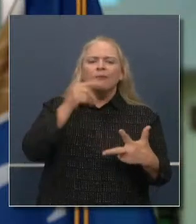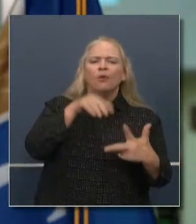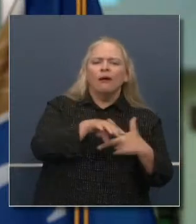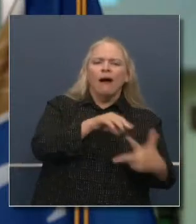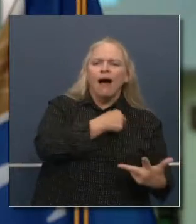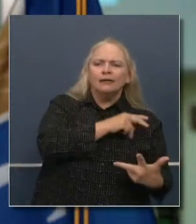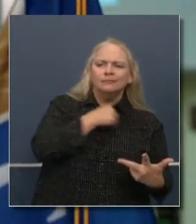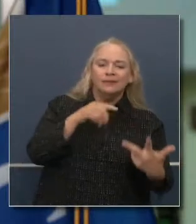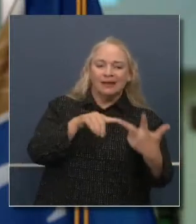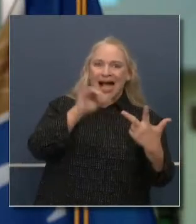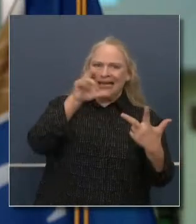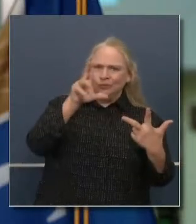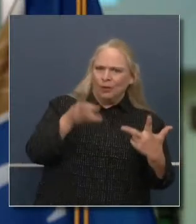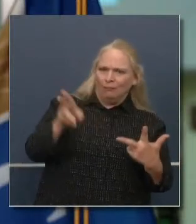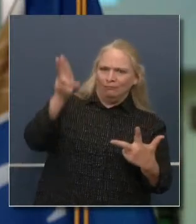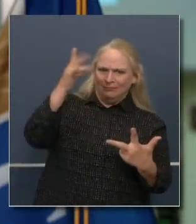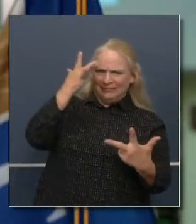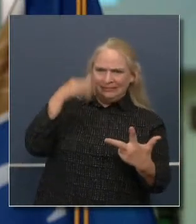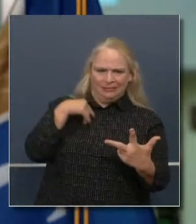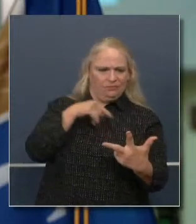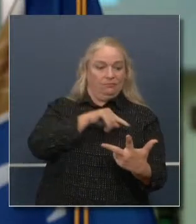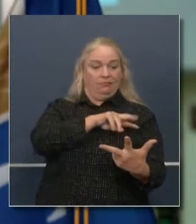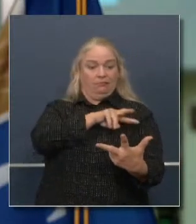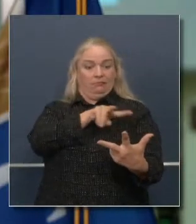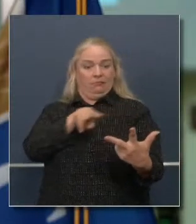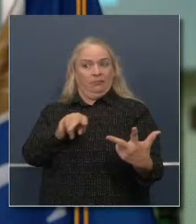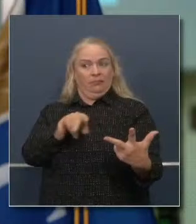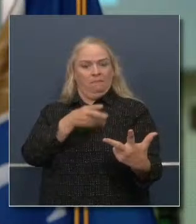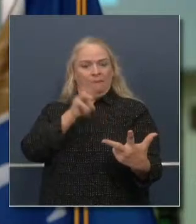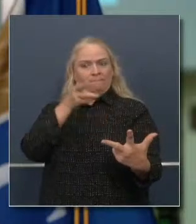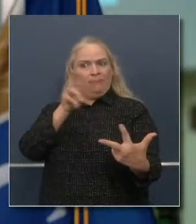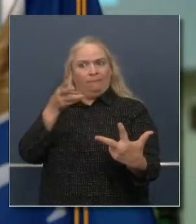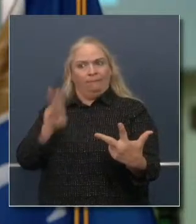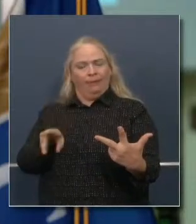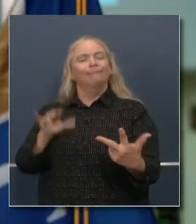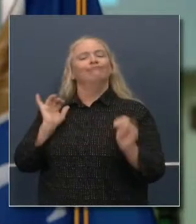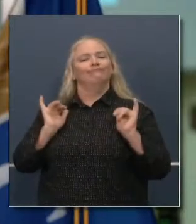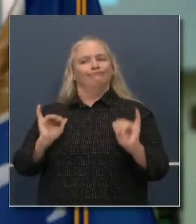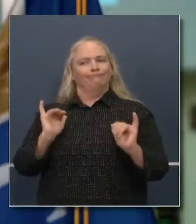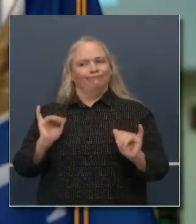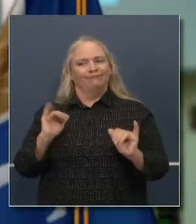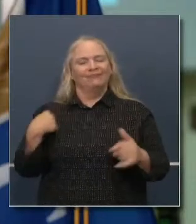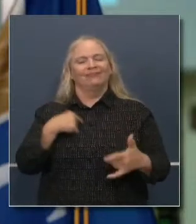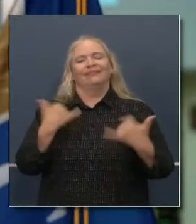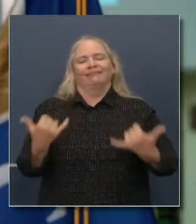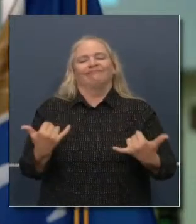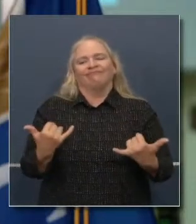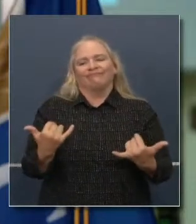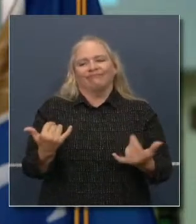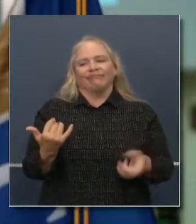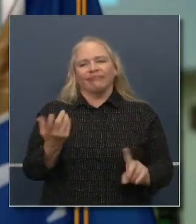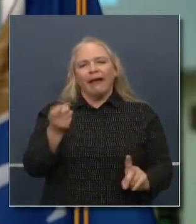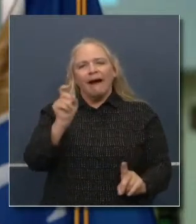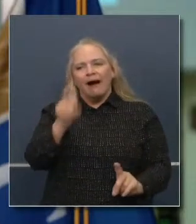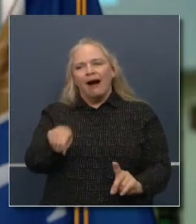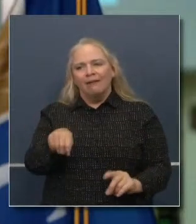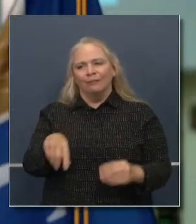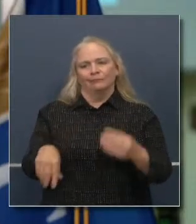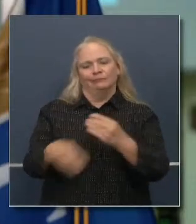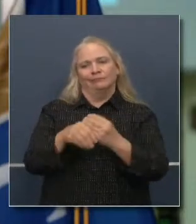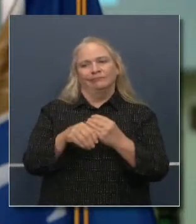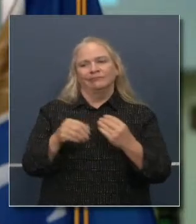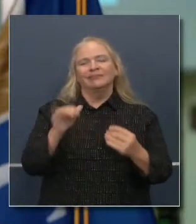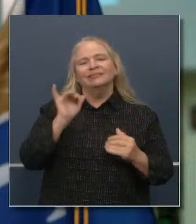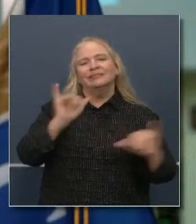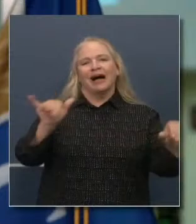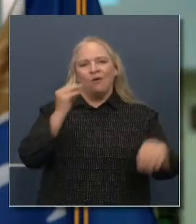a dimmer switch, today we are announcing additional statewide actions as it relates to our stay-at-home order here